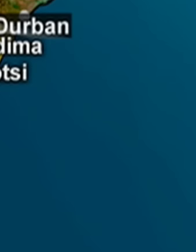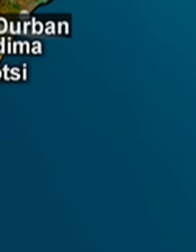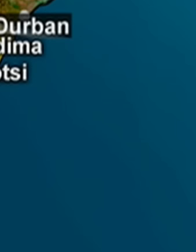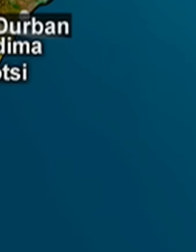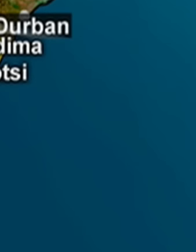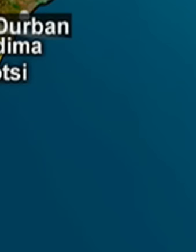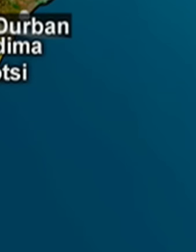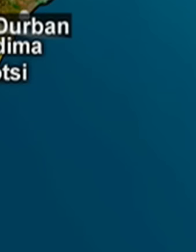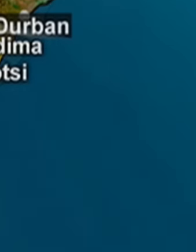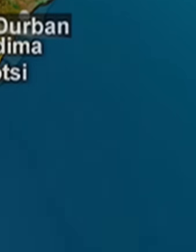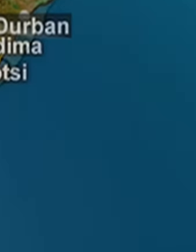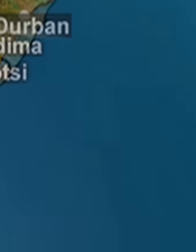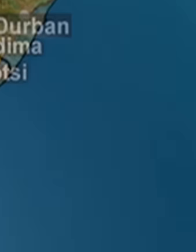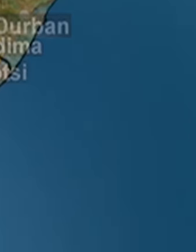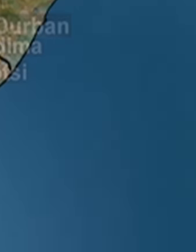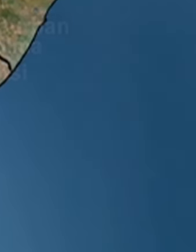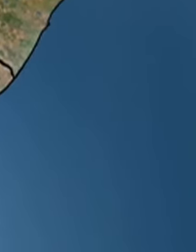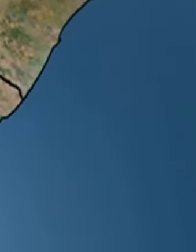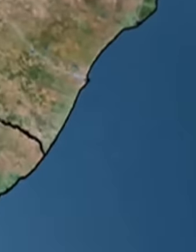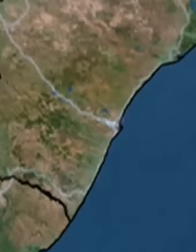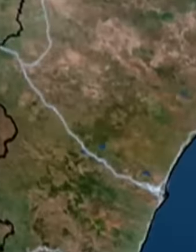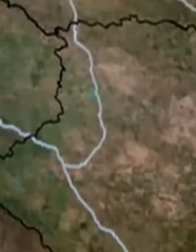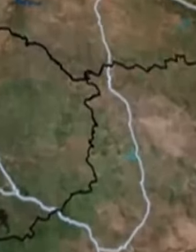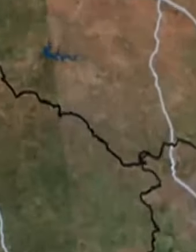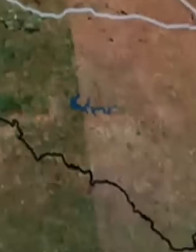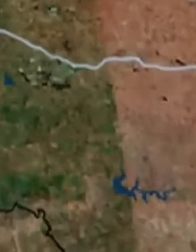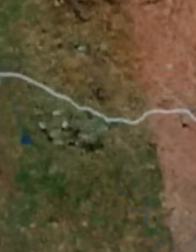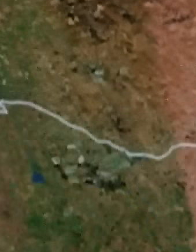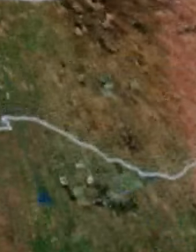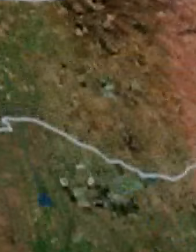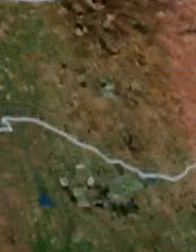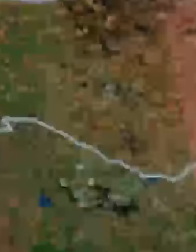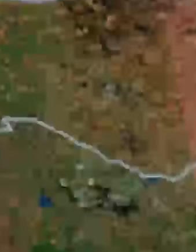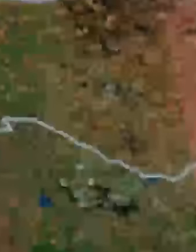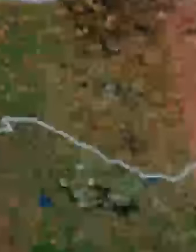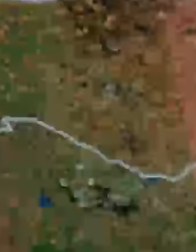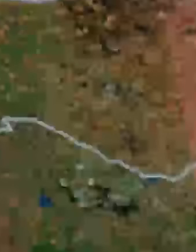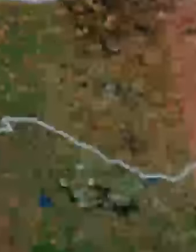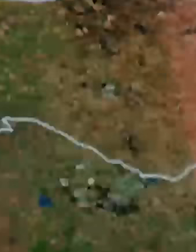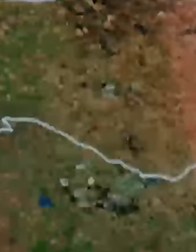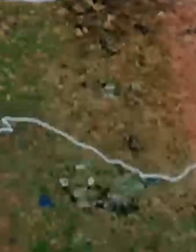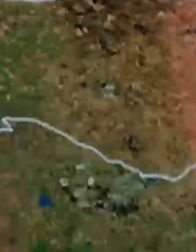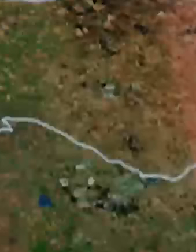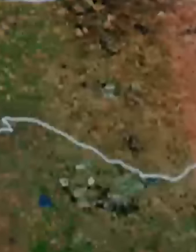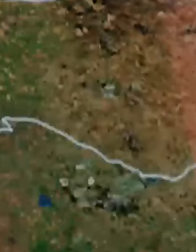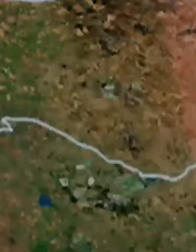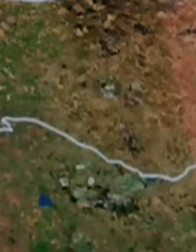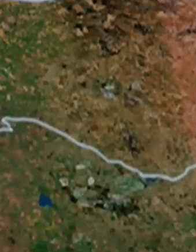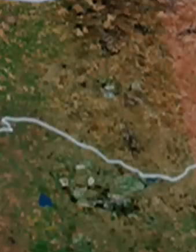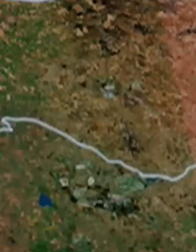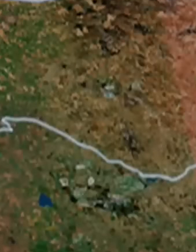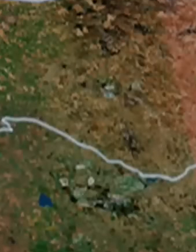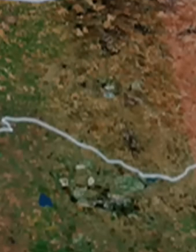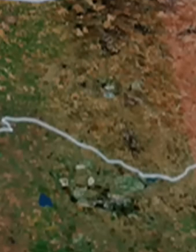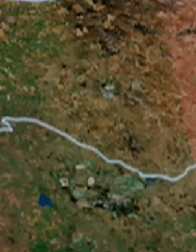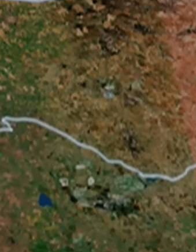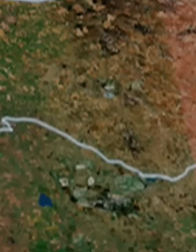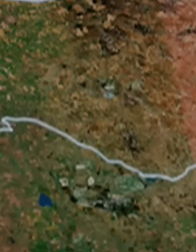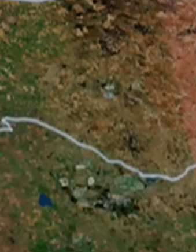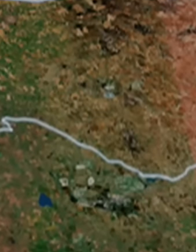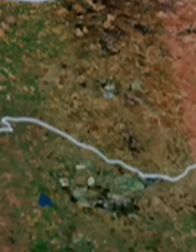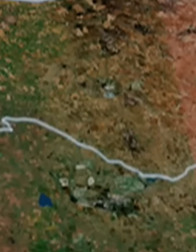State pula e tla bihle di be matla o tla fitla hona ka haro ho Mafikeng o sontso bona hala fela mahadima a kotse di kgatente mahloke dela ha sa motho bola